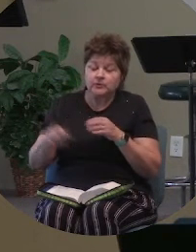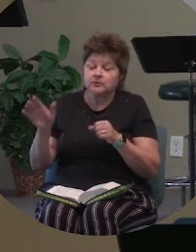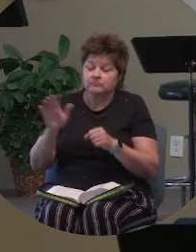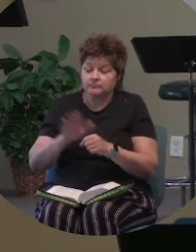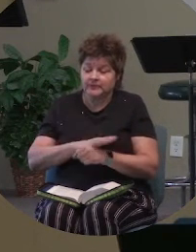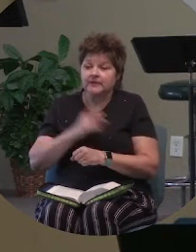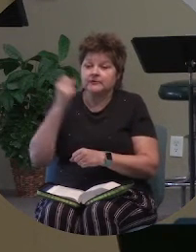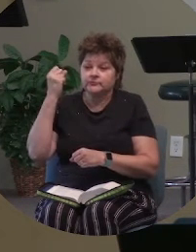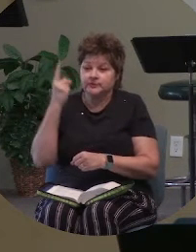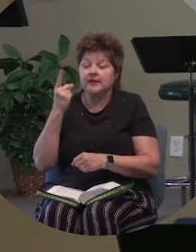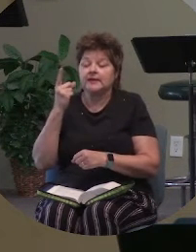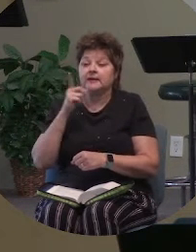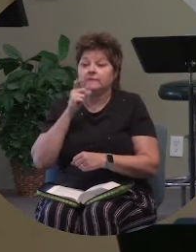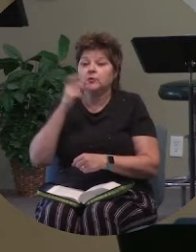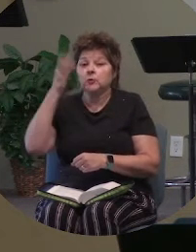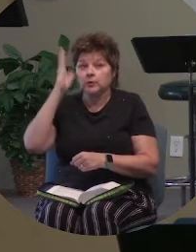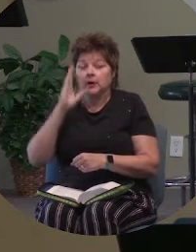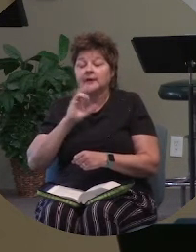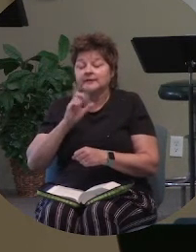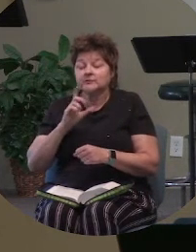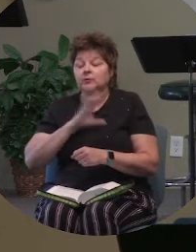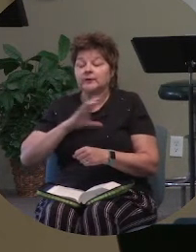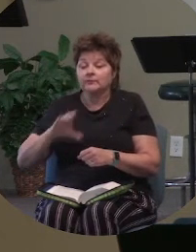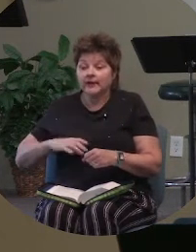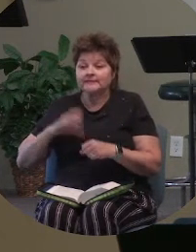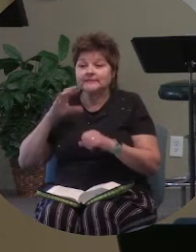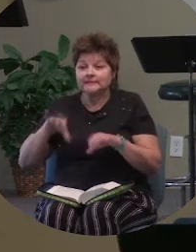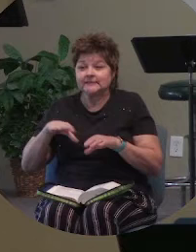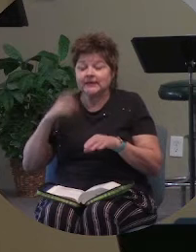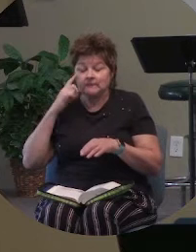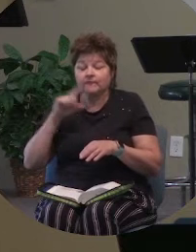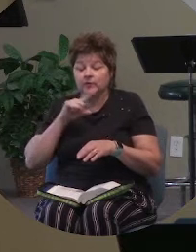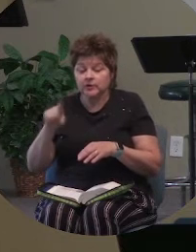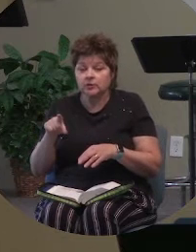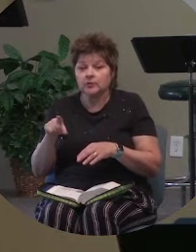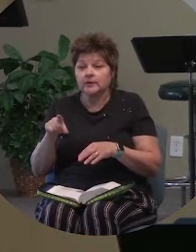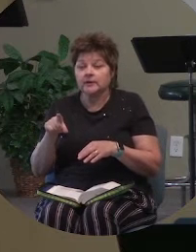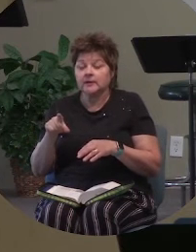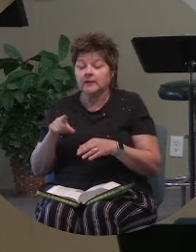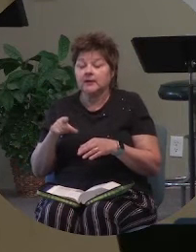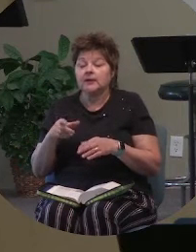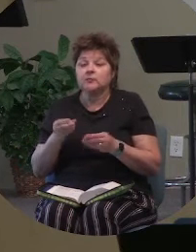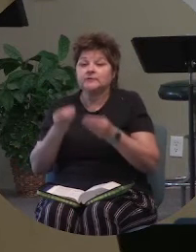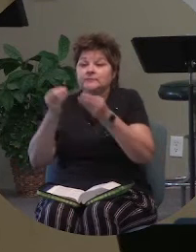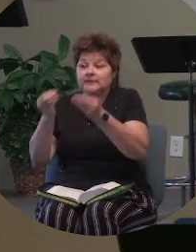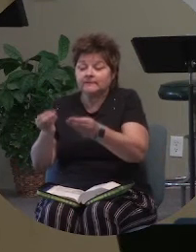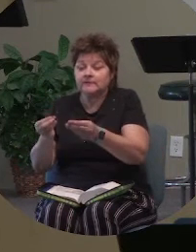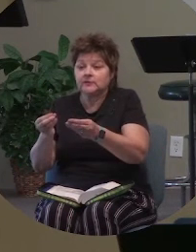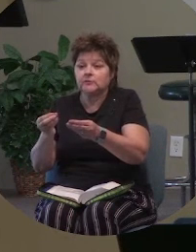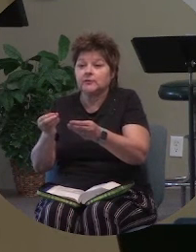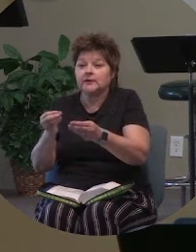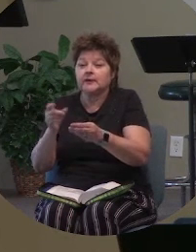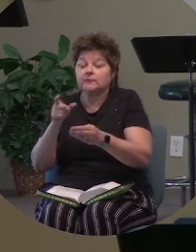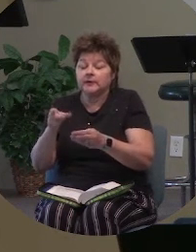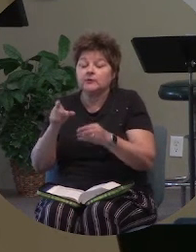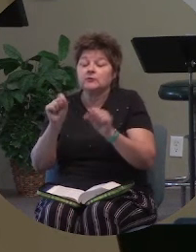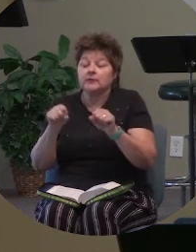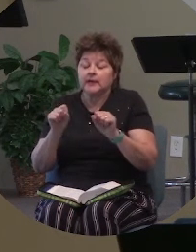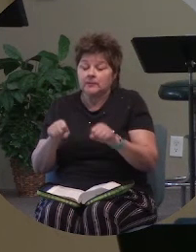is, what Christ has done for you and what he offers you and what you're capable of, then you've got to watch the